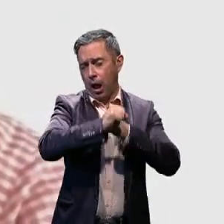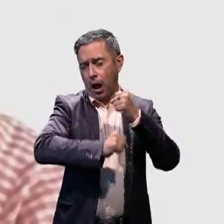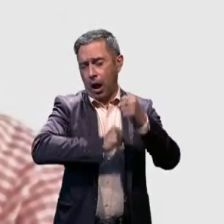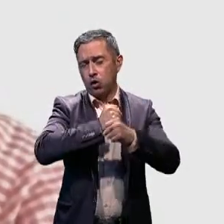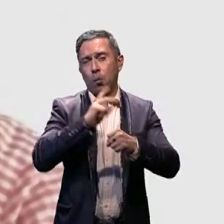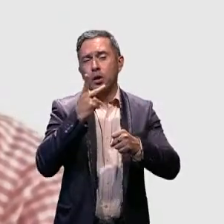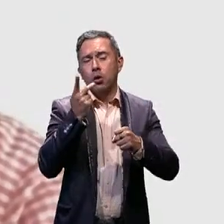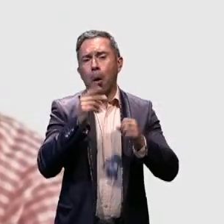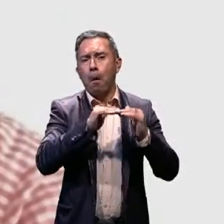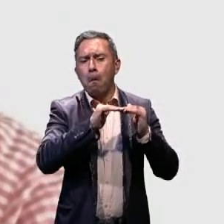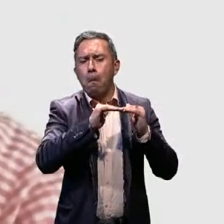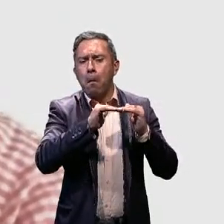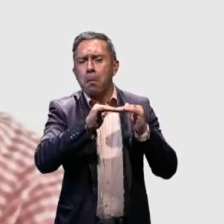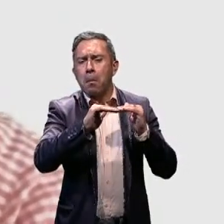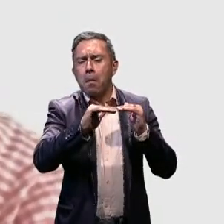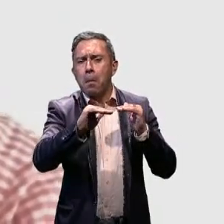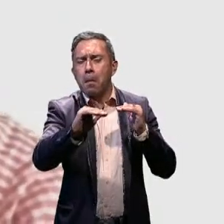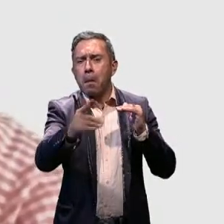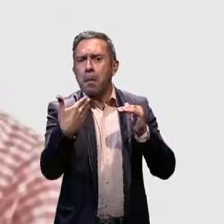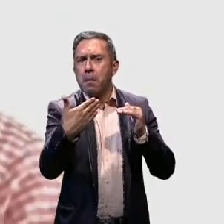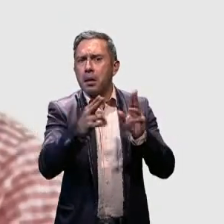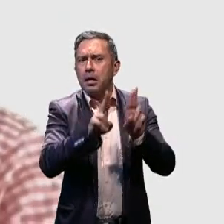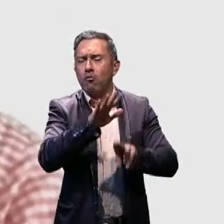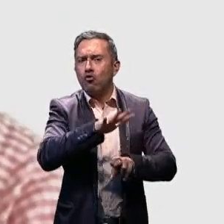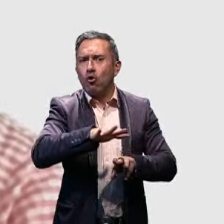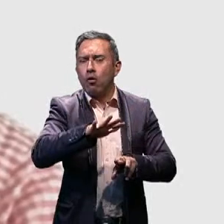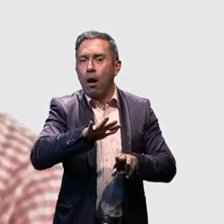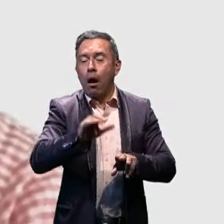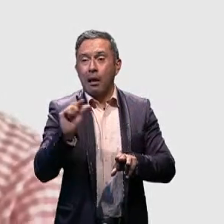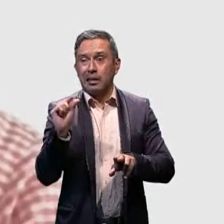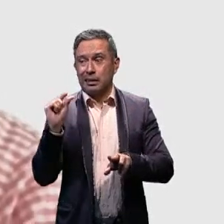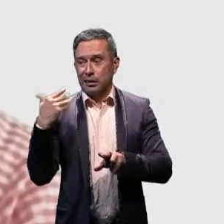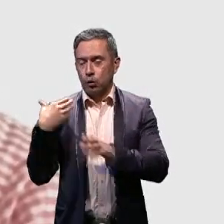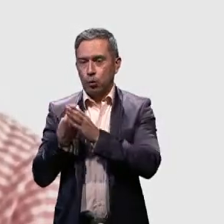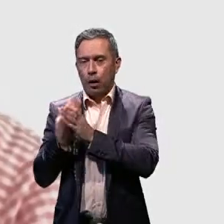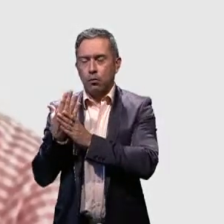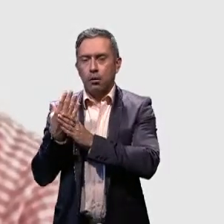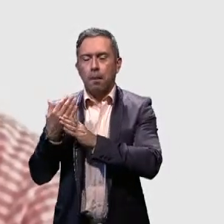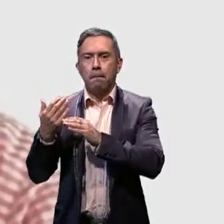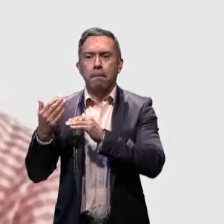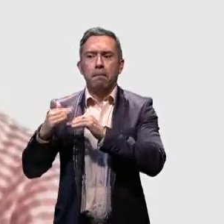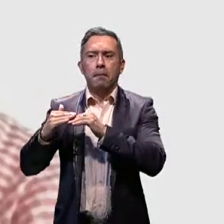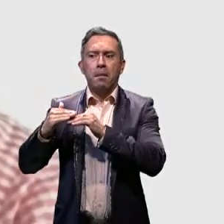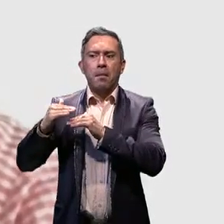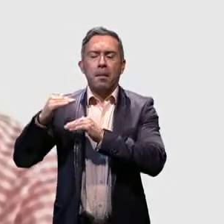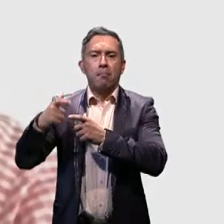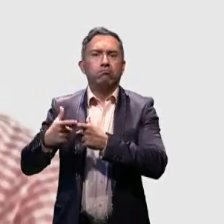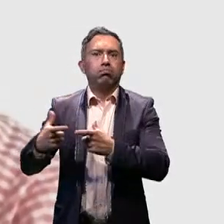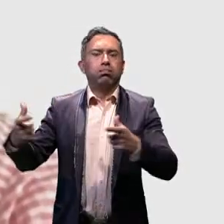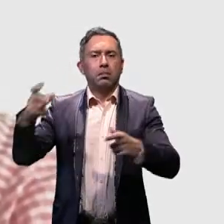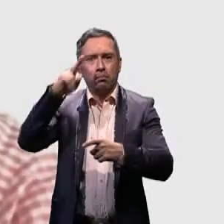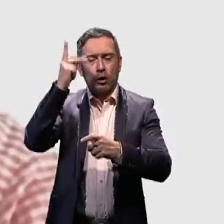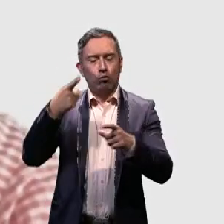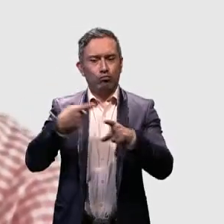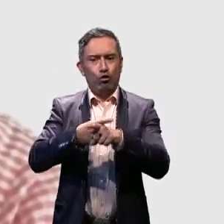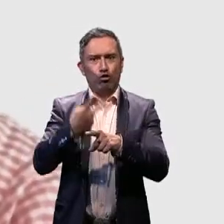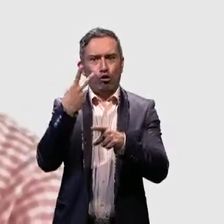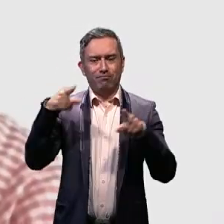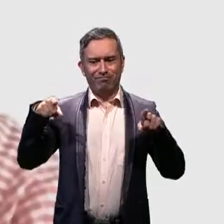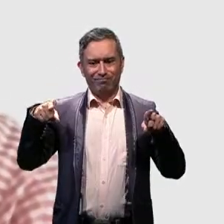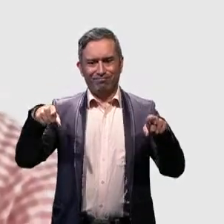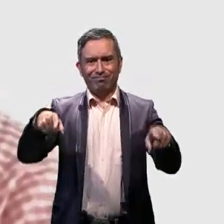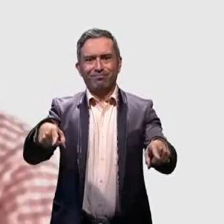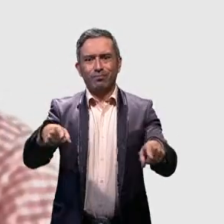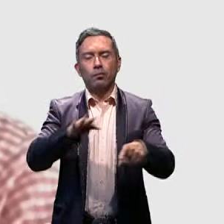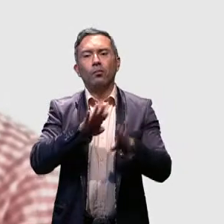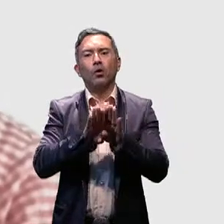has had the more stability has been erupted by a series of challenges. Some of them we have